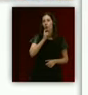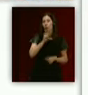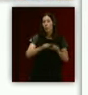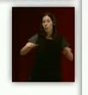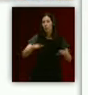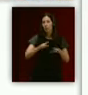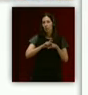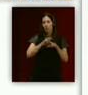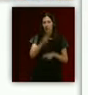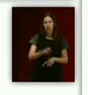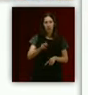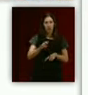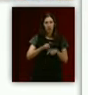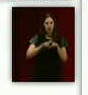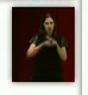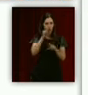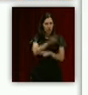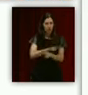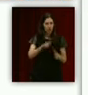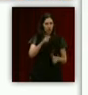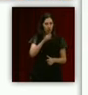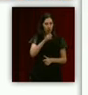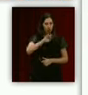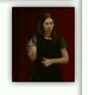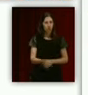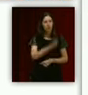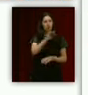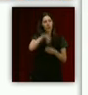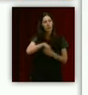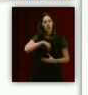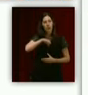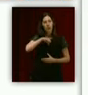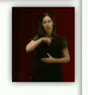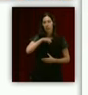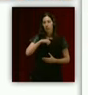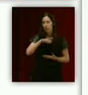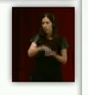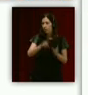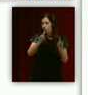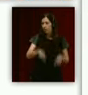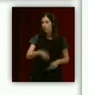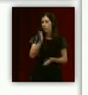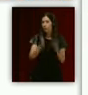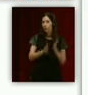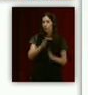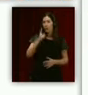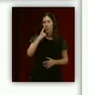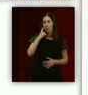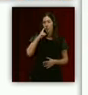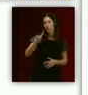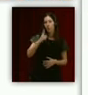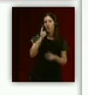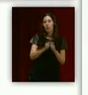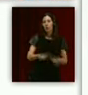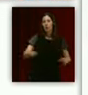disabilities in movements. This is a very useful platform for numerous types of